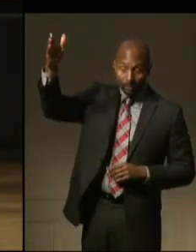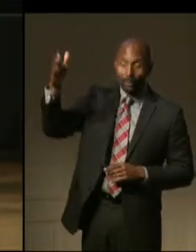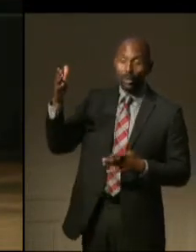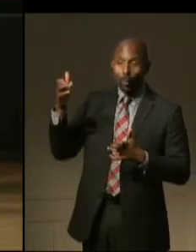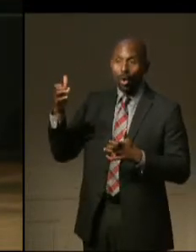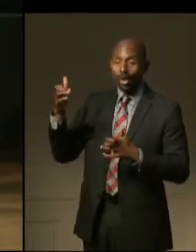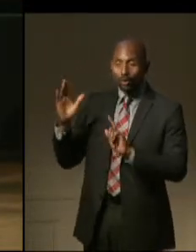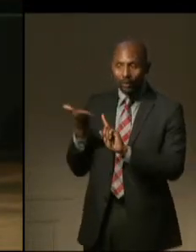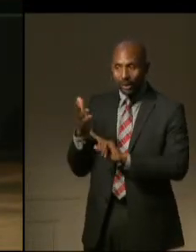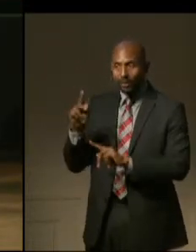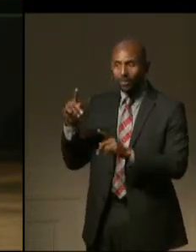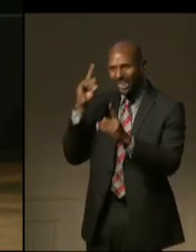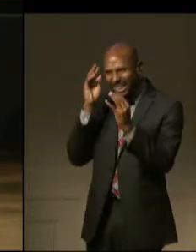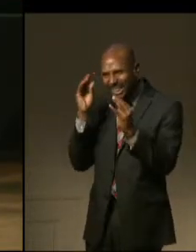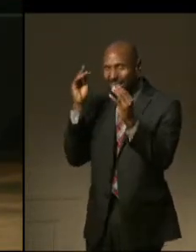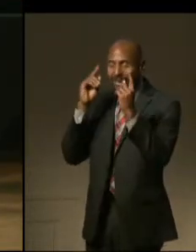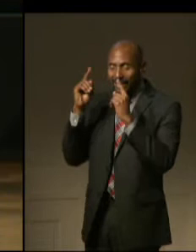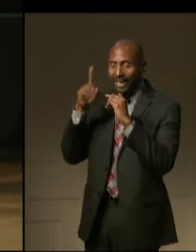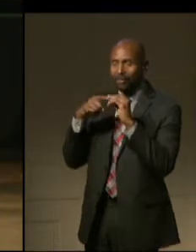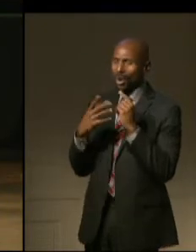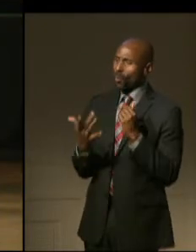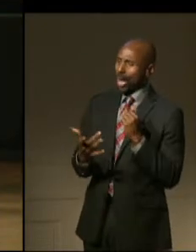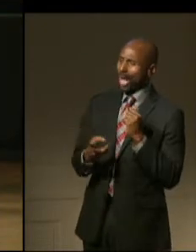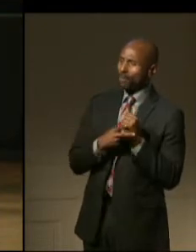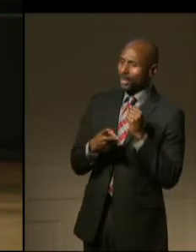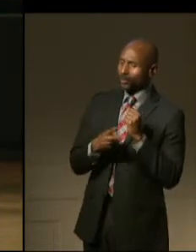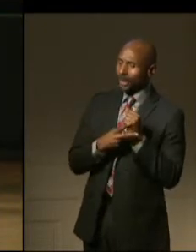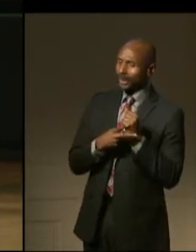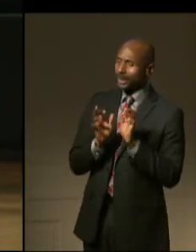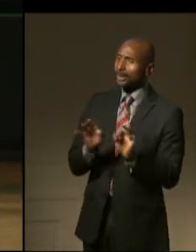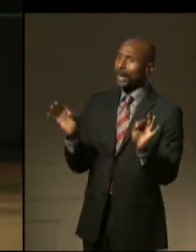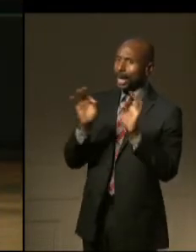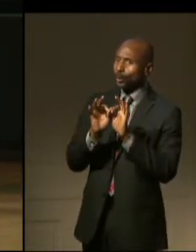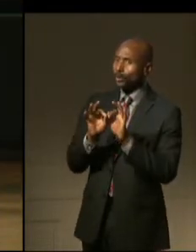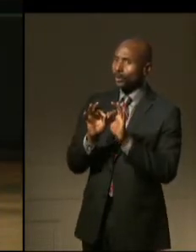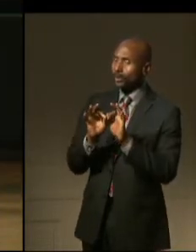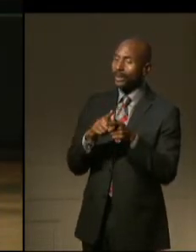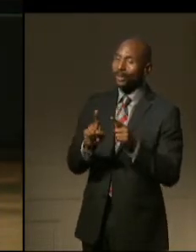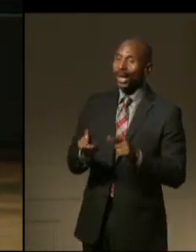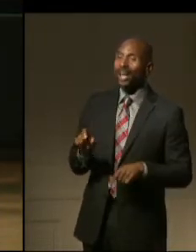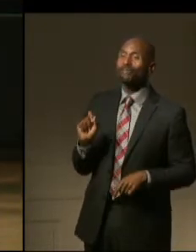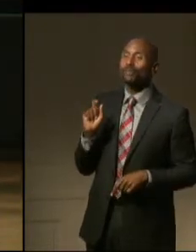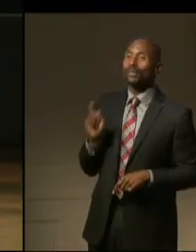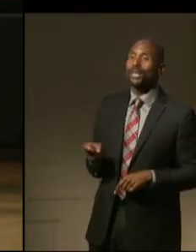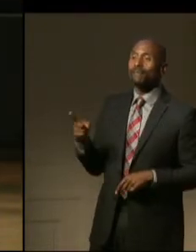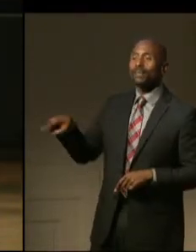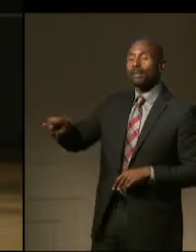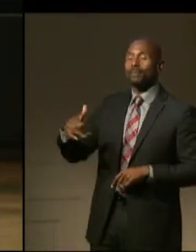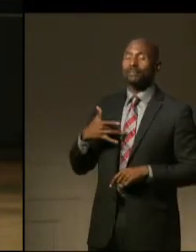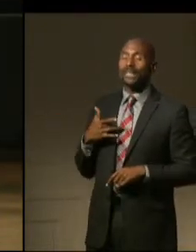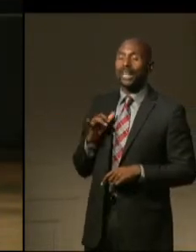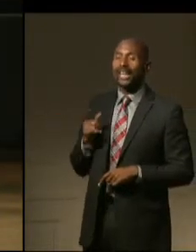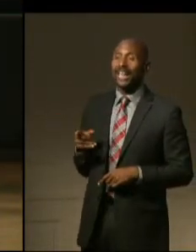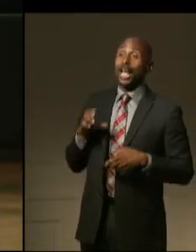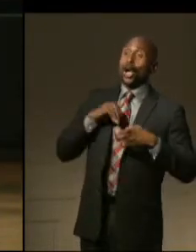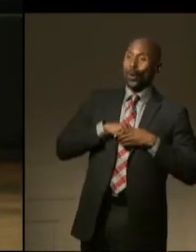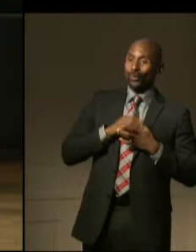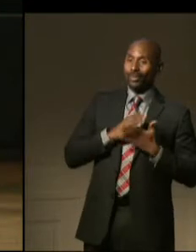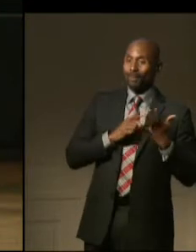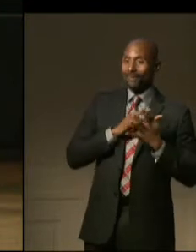think about why preservation matters, you have to give them a sense of ownership of some of this